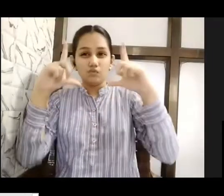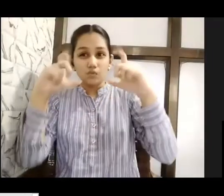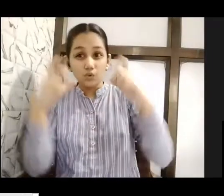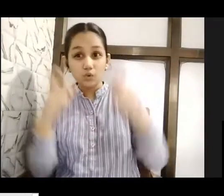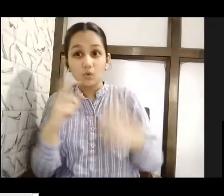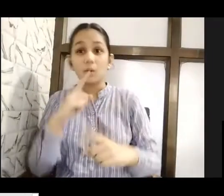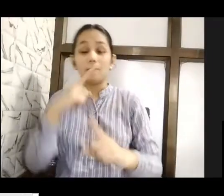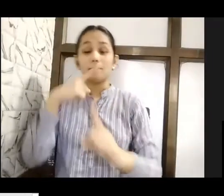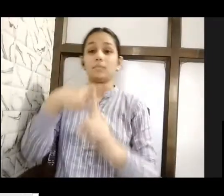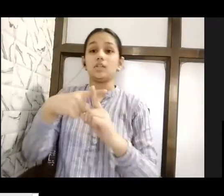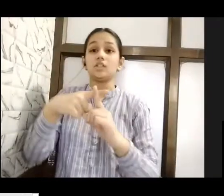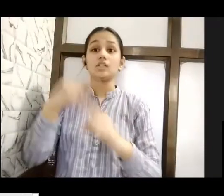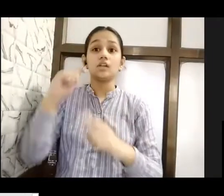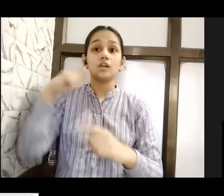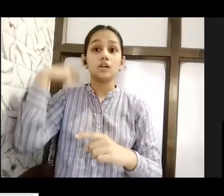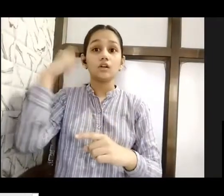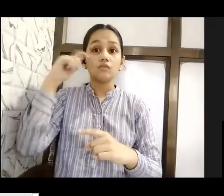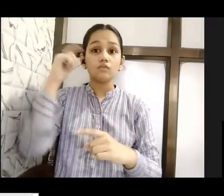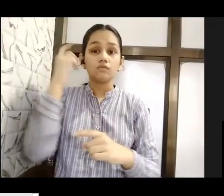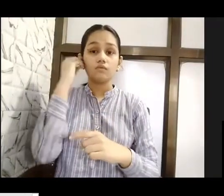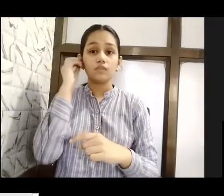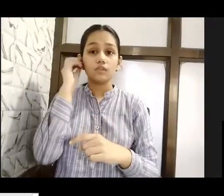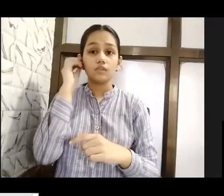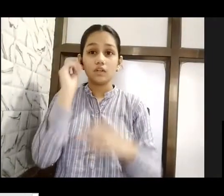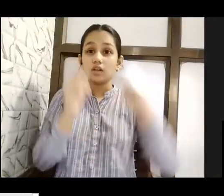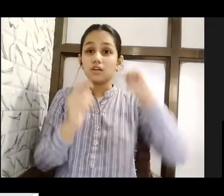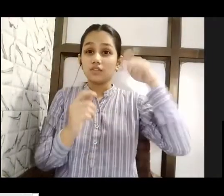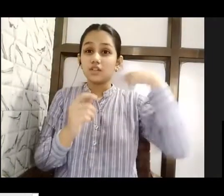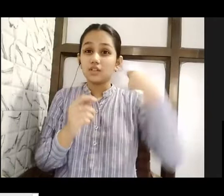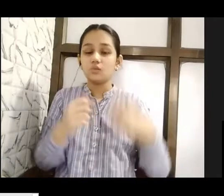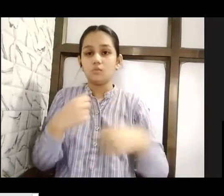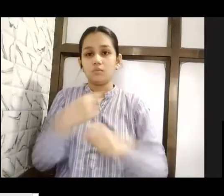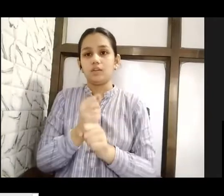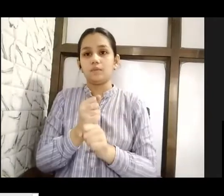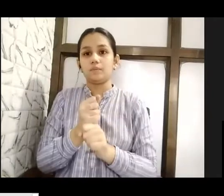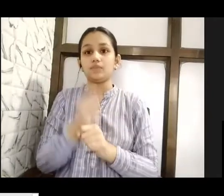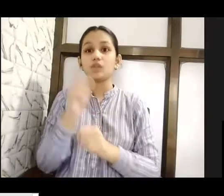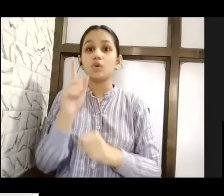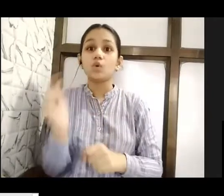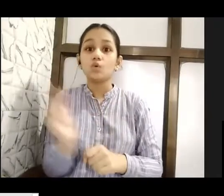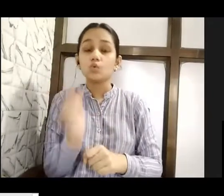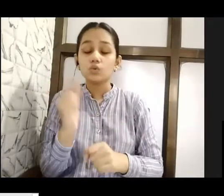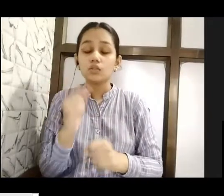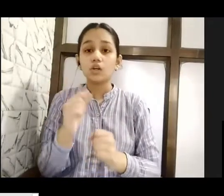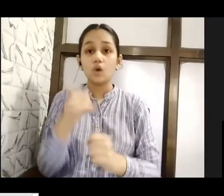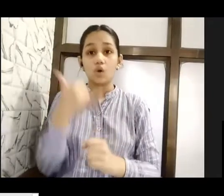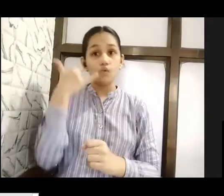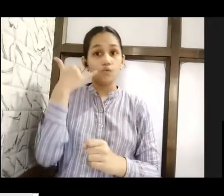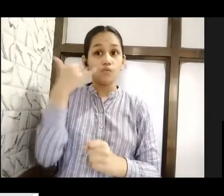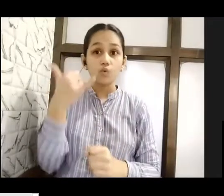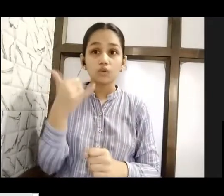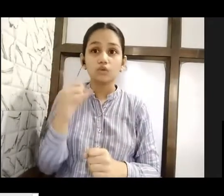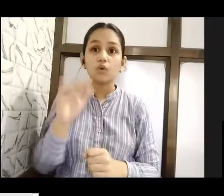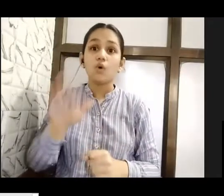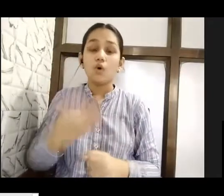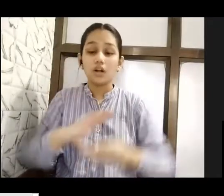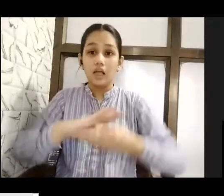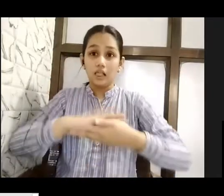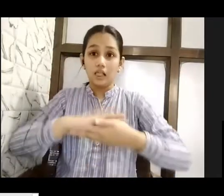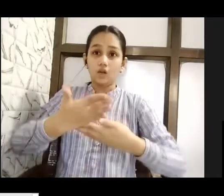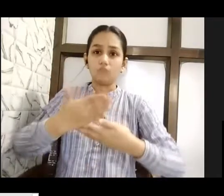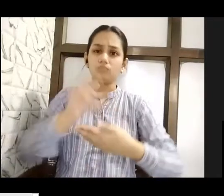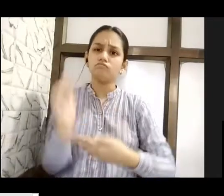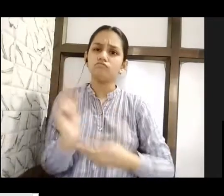Using your phone or your laptop. So what will I be able to create? You will be able